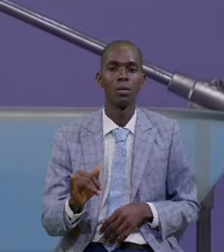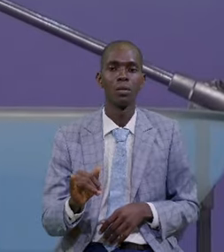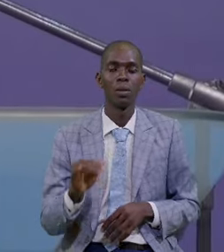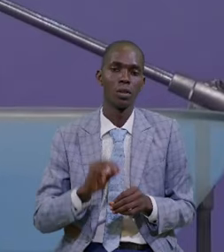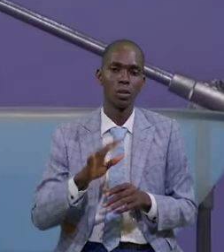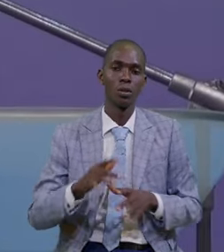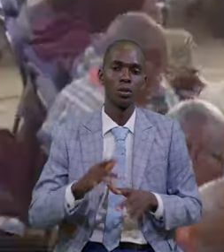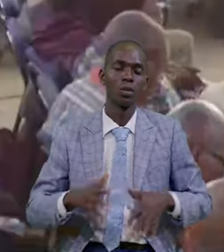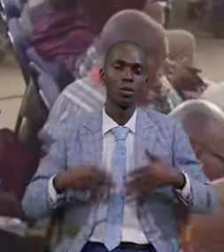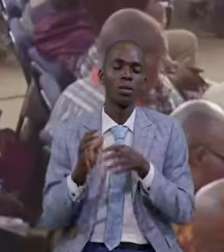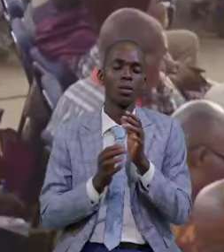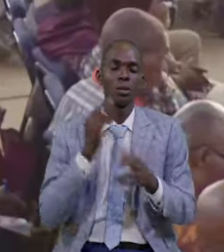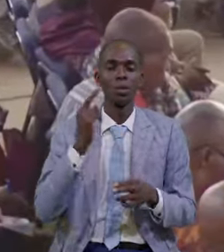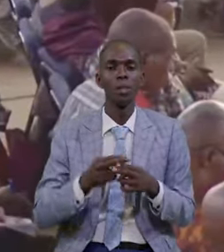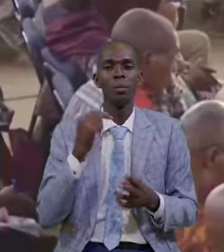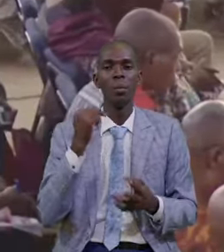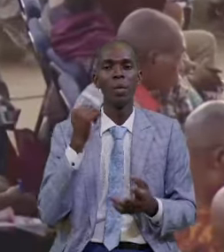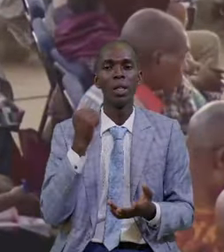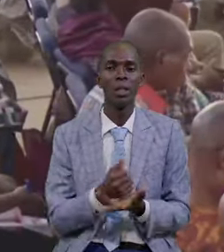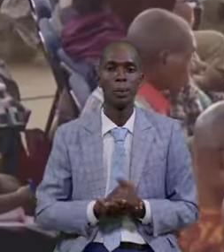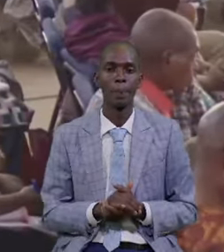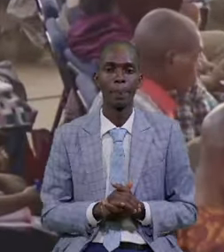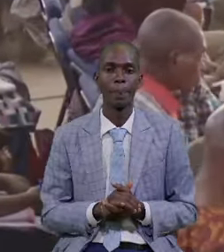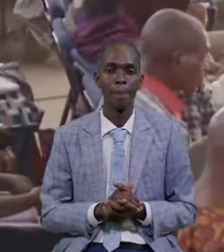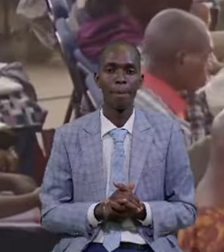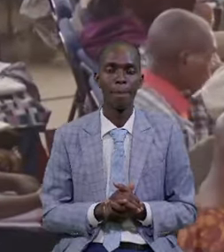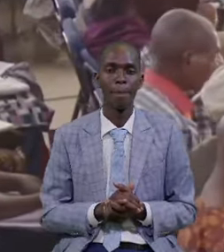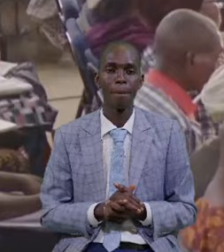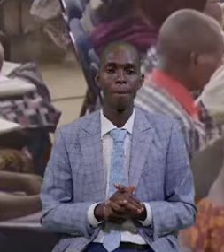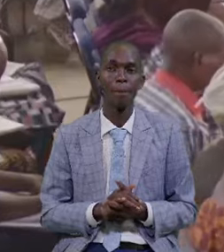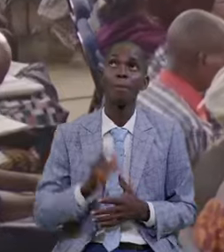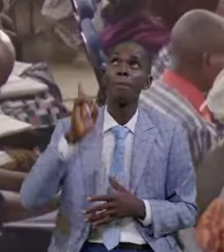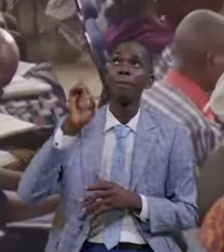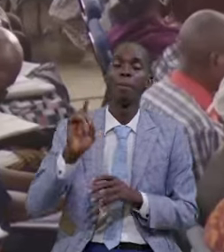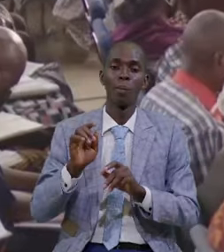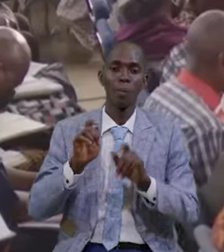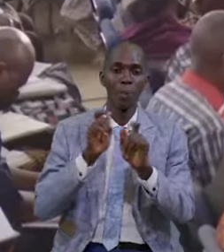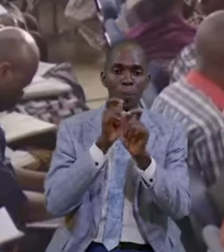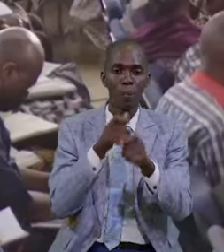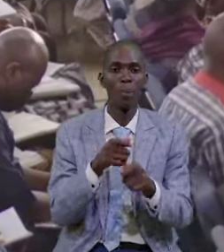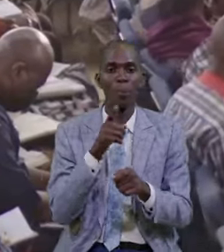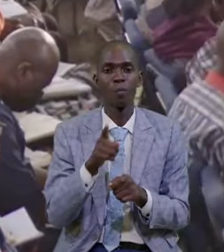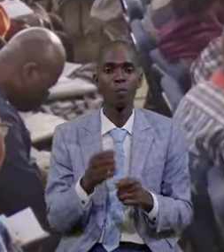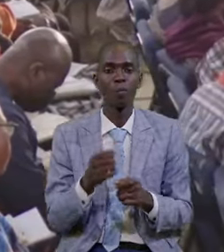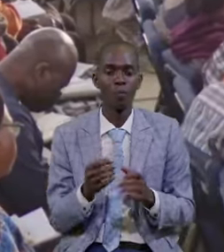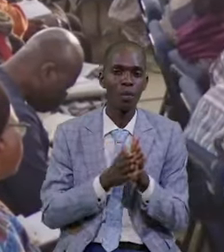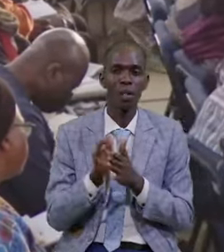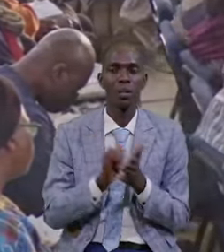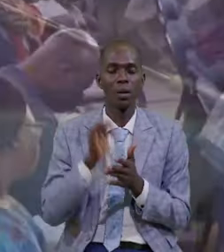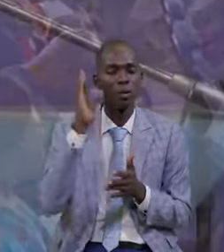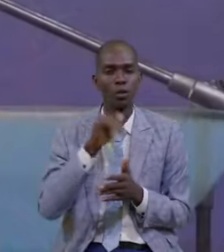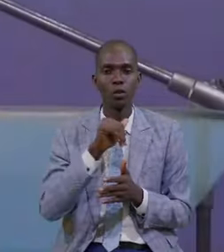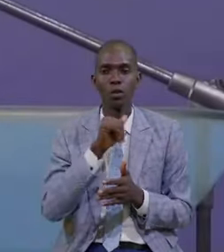life, in Jesus' name. He give you passion that will not stop,